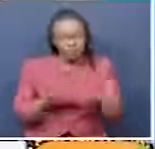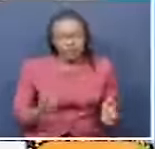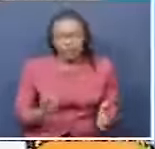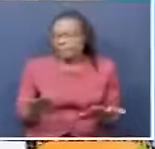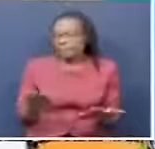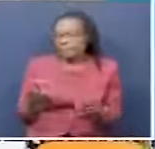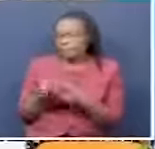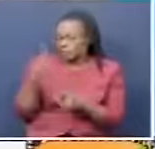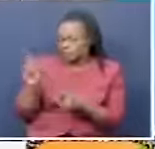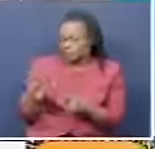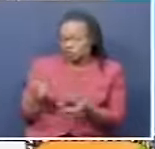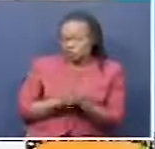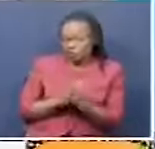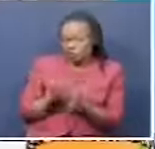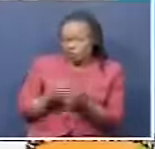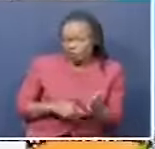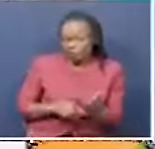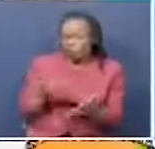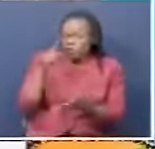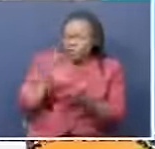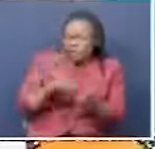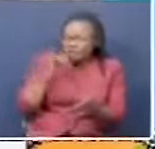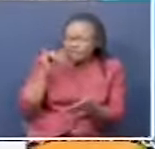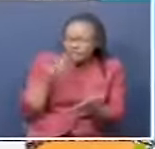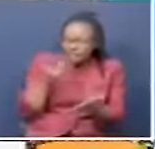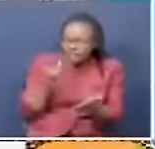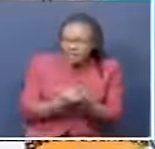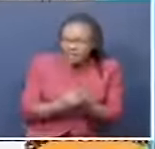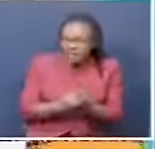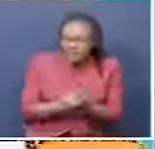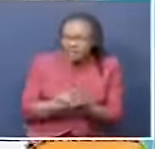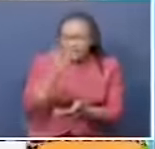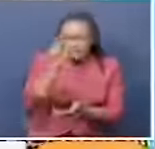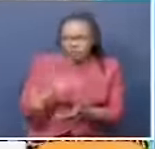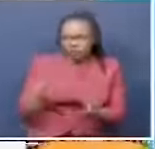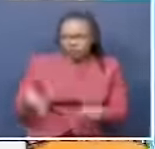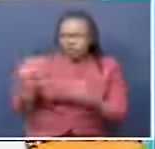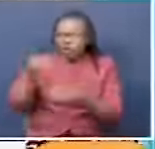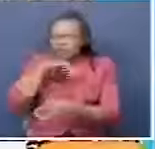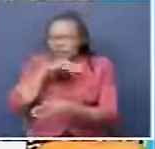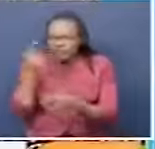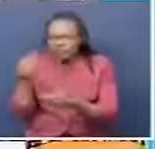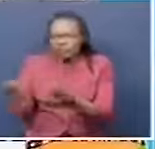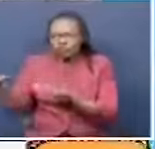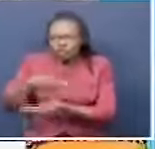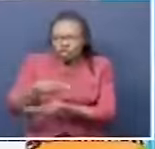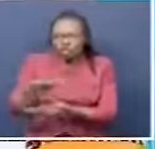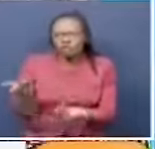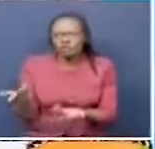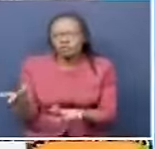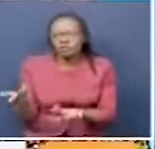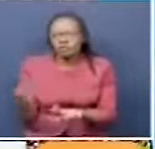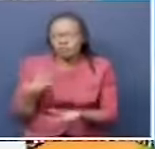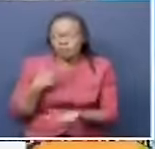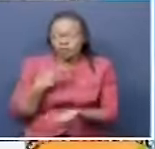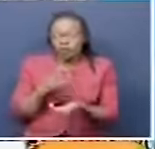this, Makali. So what is it that this candidate would offer Raila for that? What are you going to offer him? So I'm going to make you president,